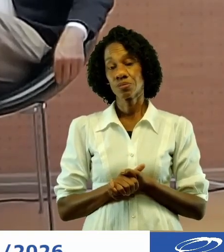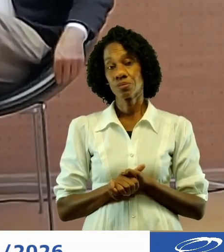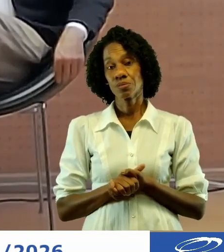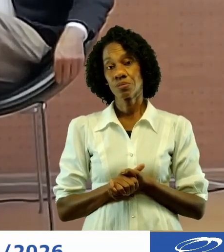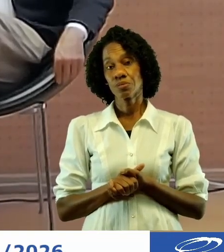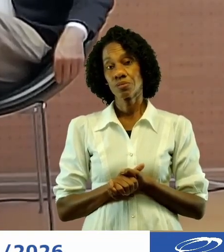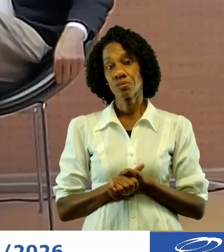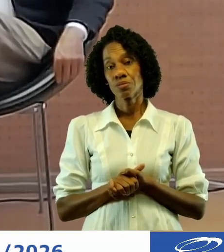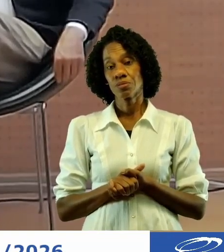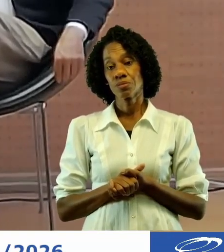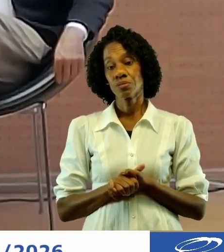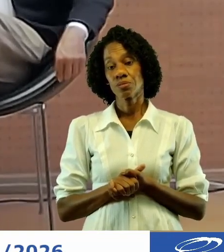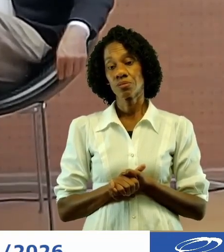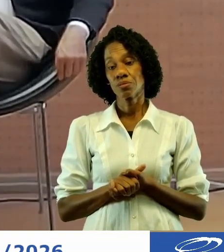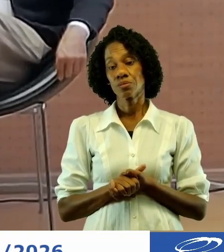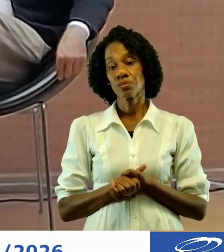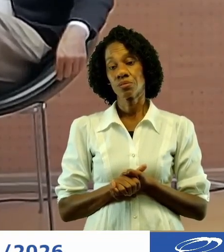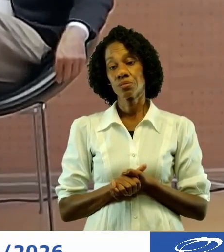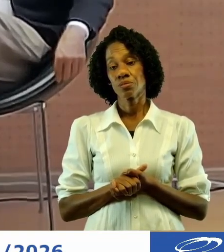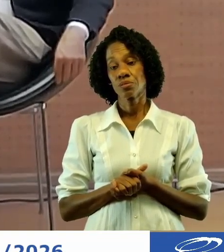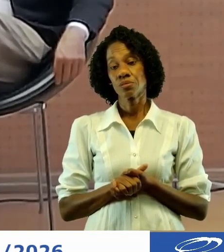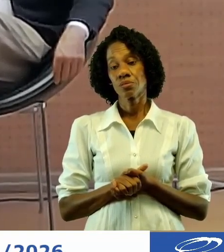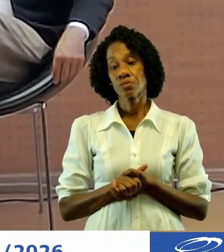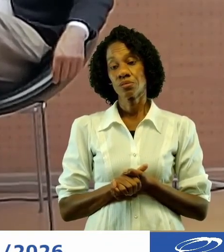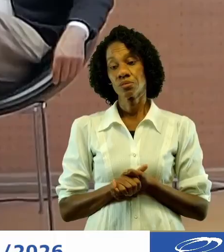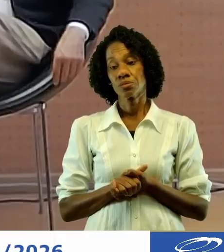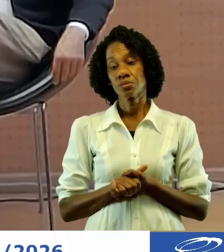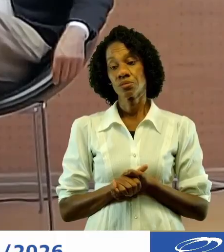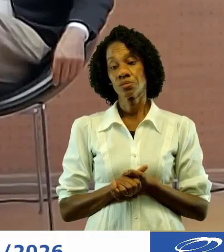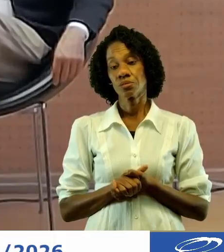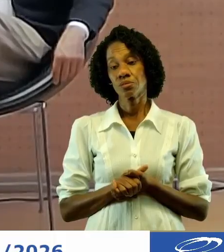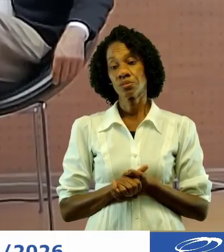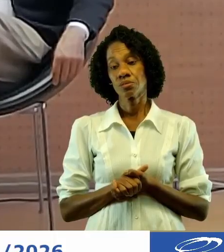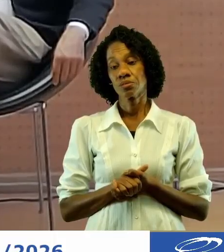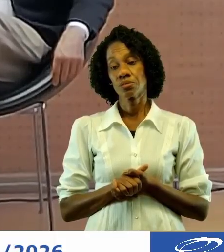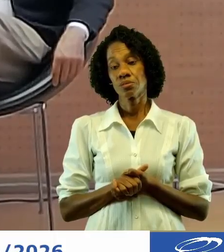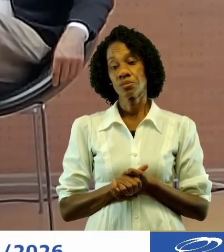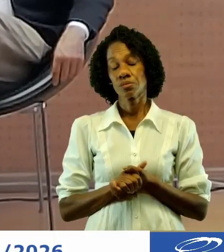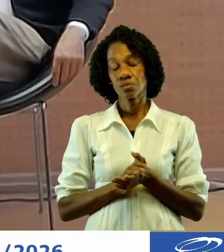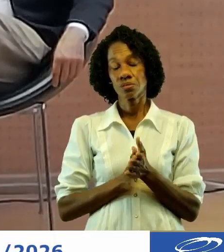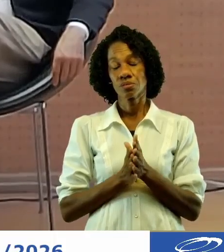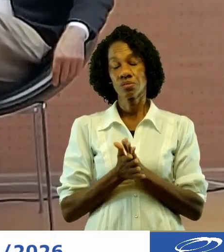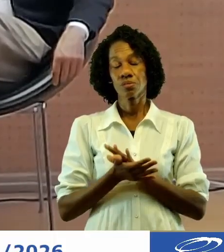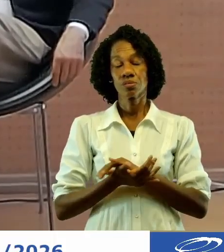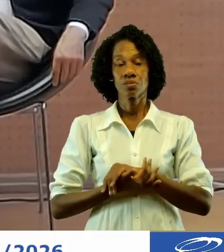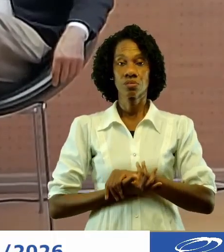the gram negative bacteria infection in fractures in